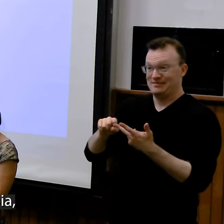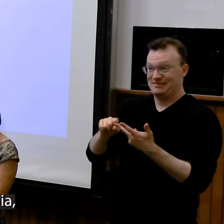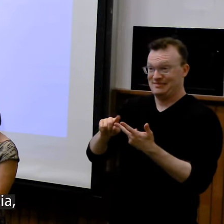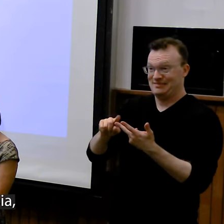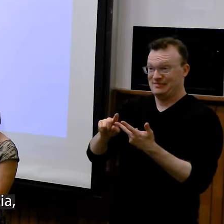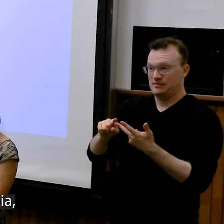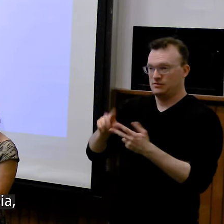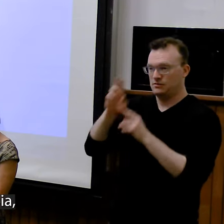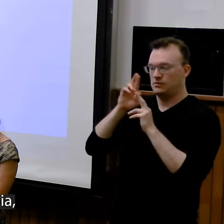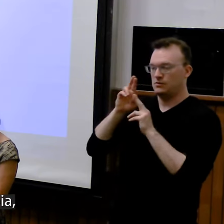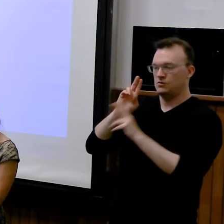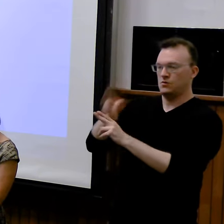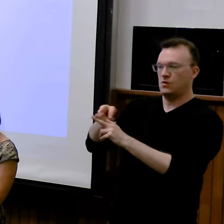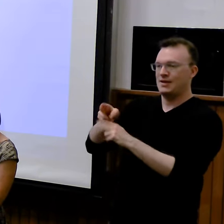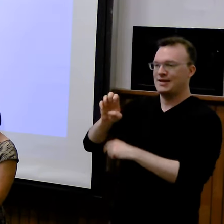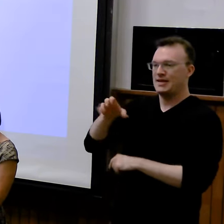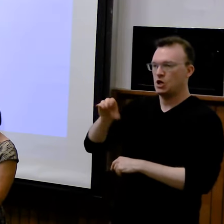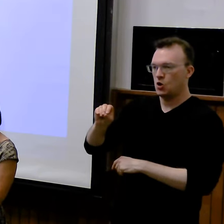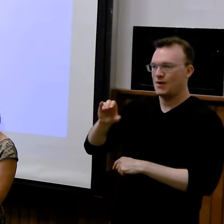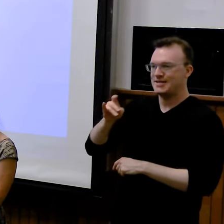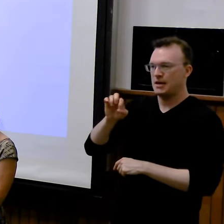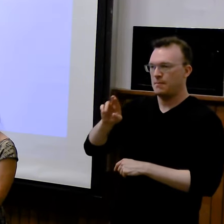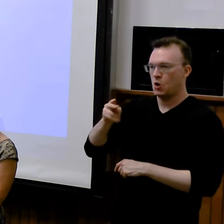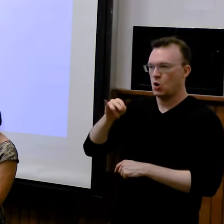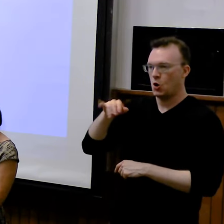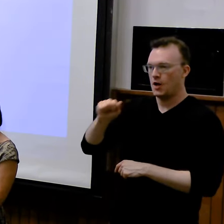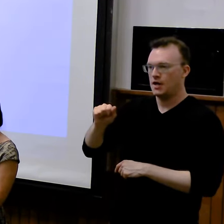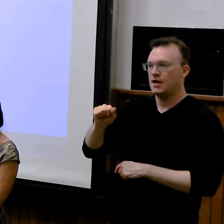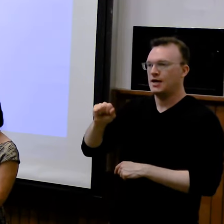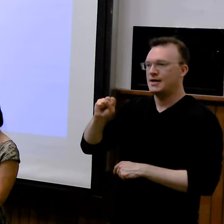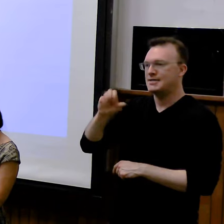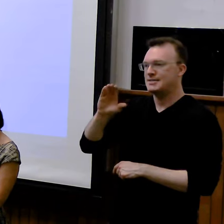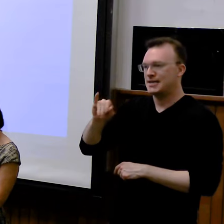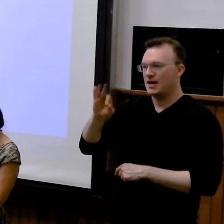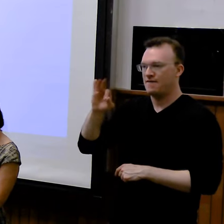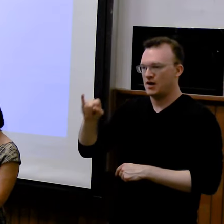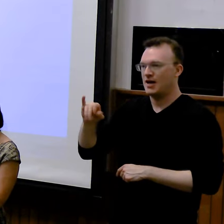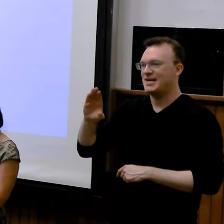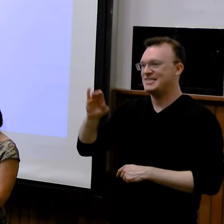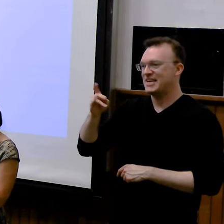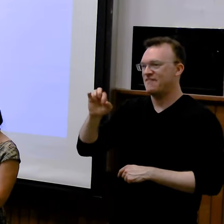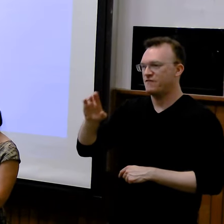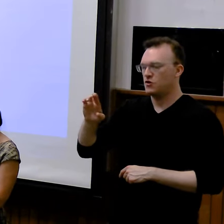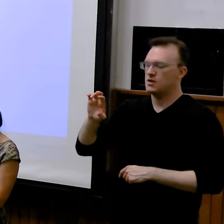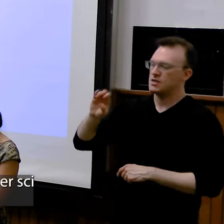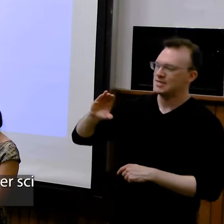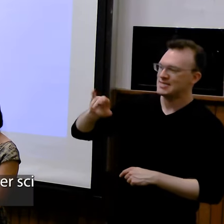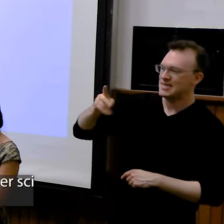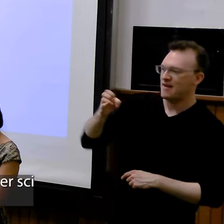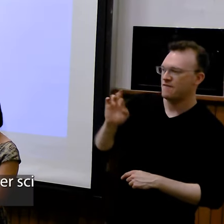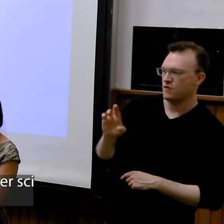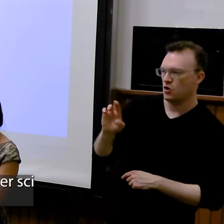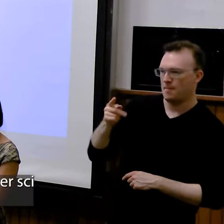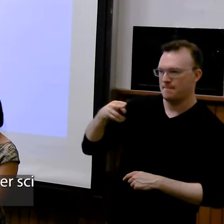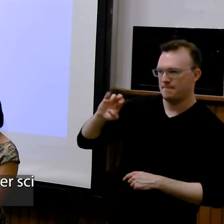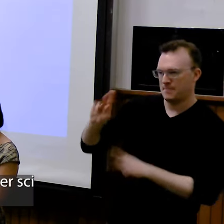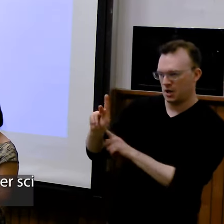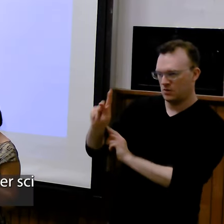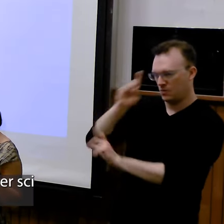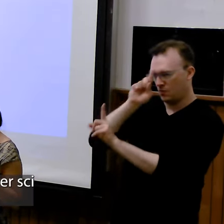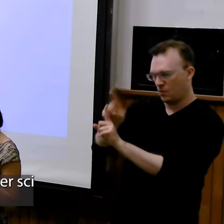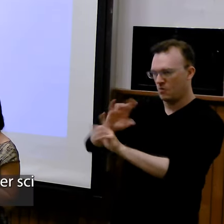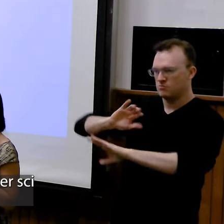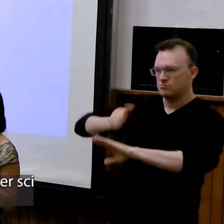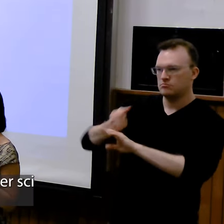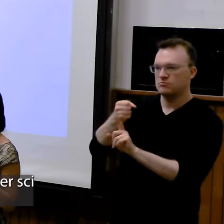terms eco-cybernoia, sci-fi cypherpunk, and sci-fi cypherpunk, seek to define a